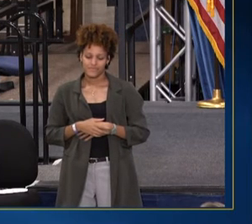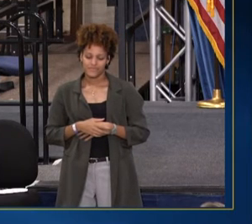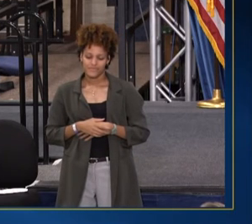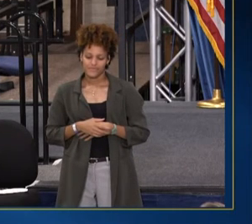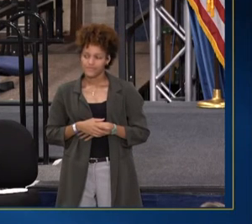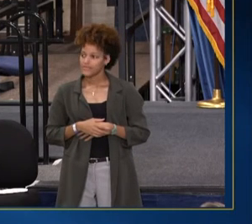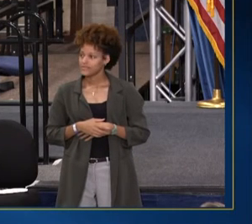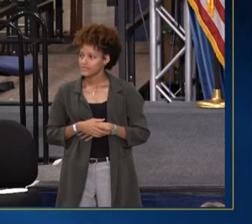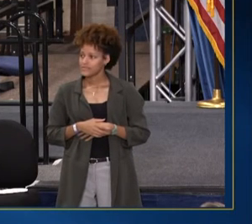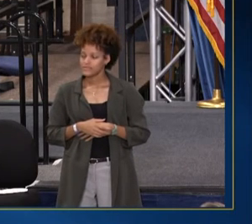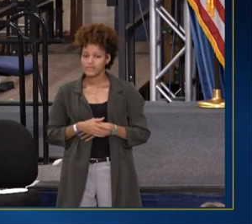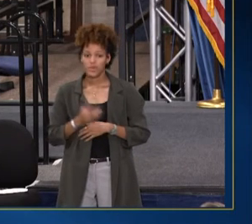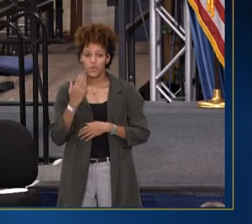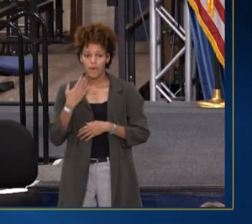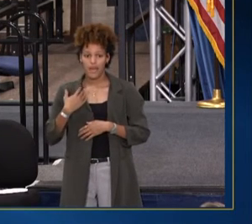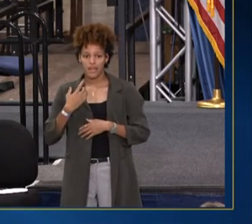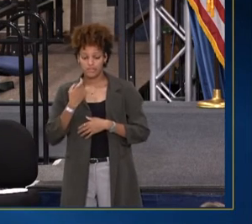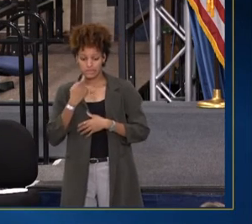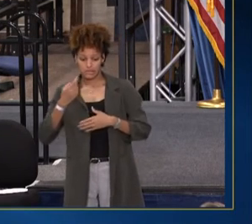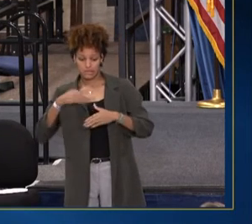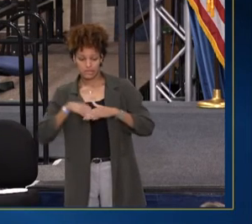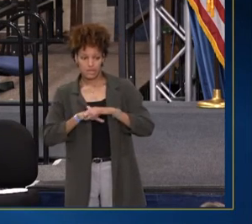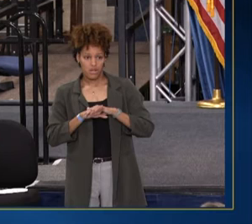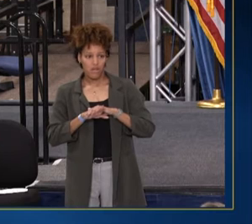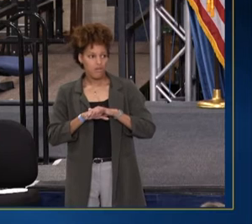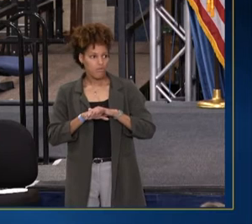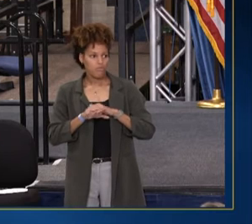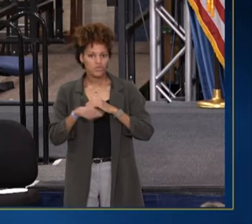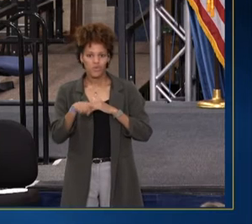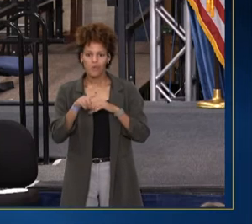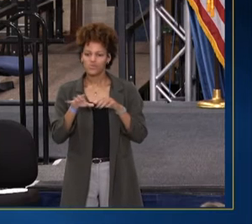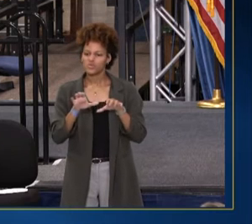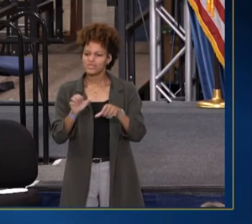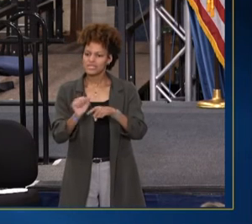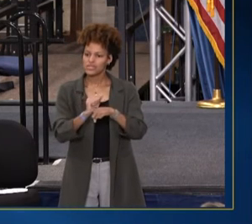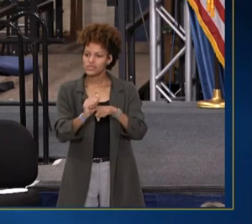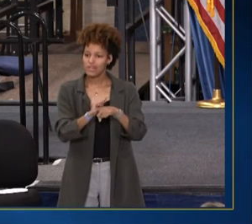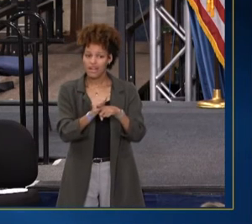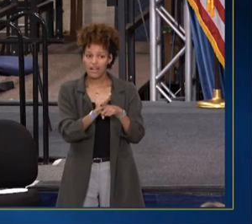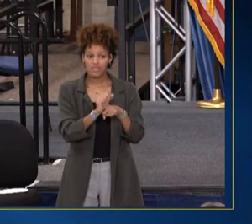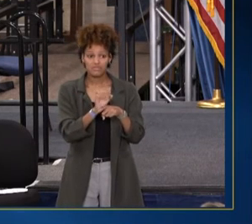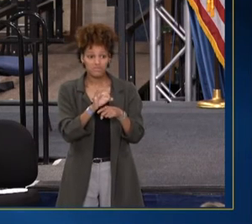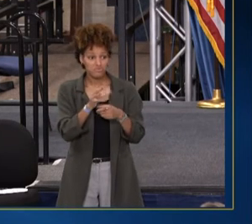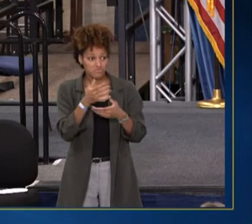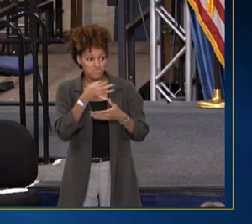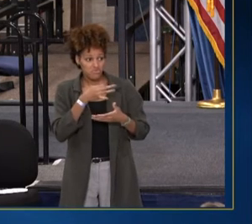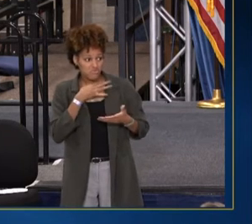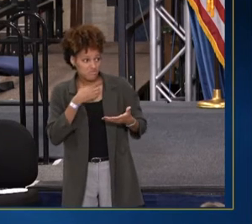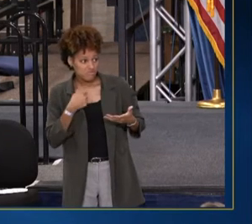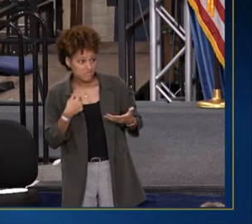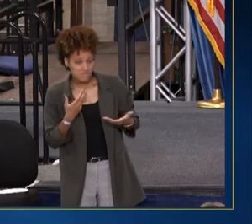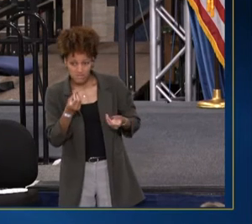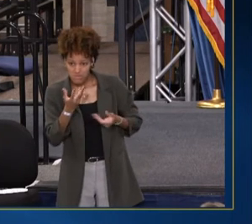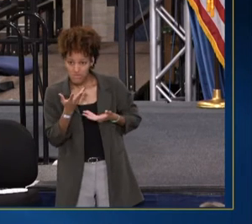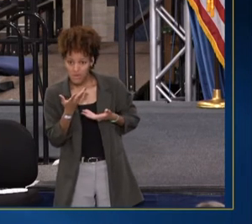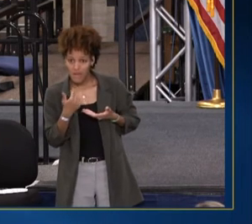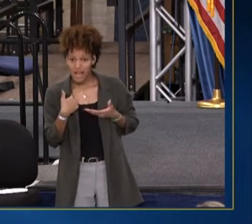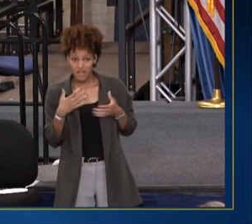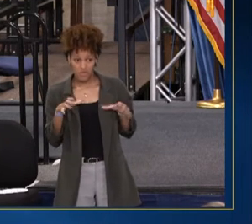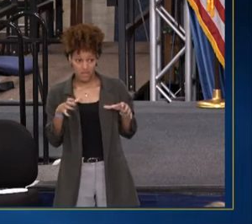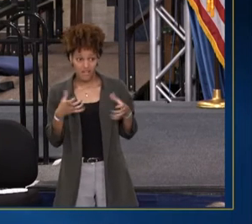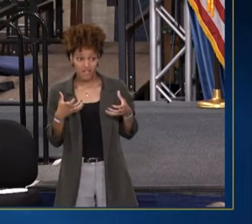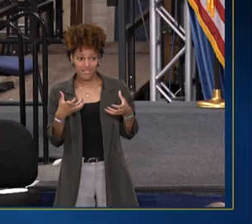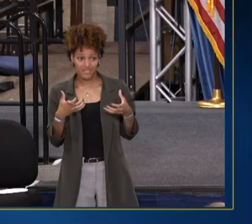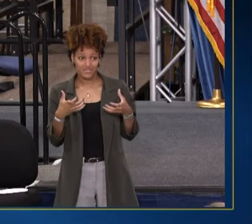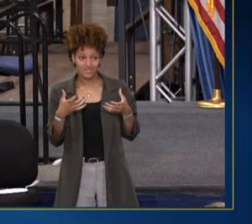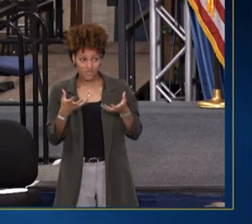So I know when I walked in, you all were doing an exercise. So if you will indulge me for a second, I'd love to do an exercise with